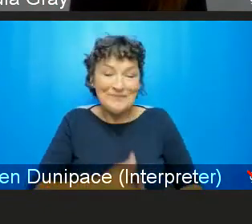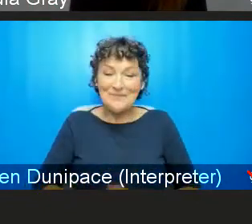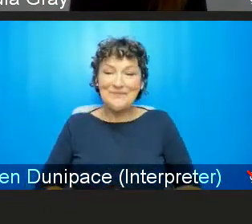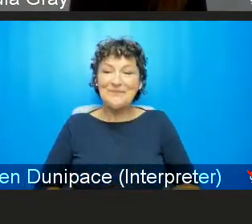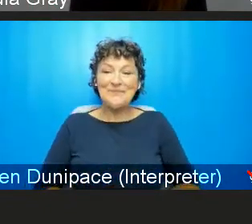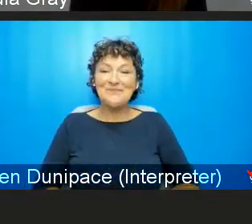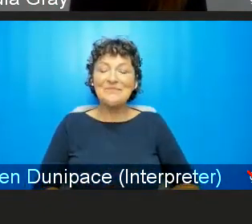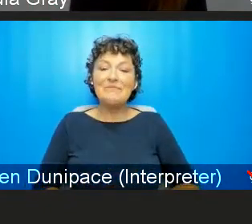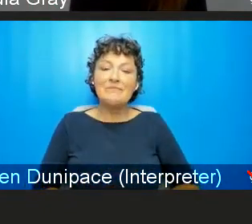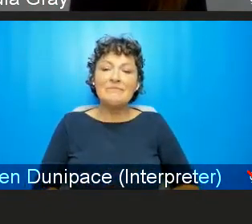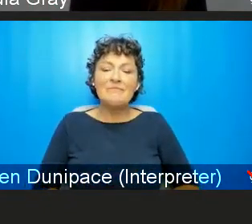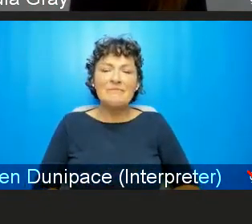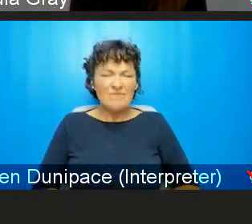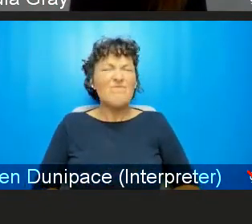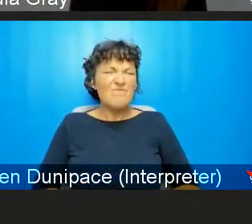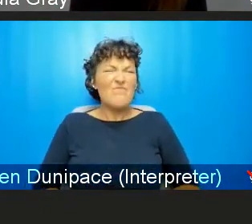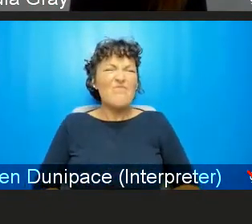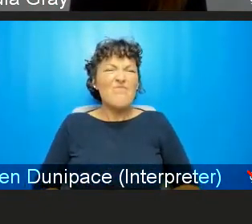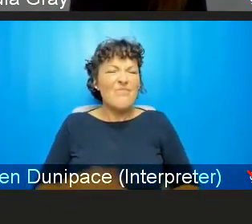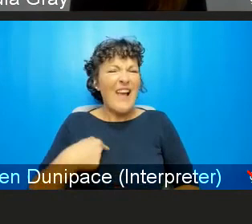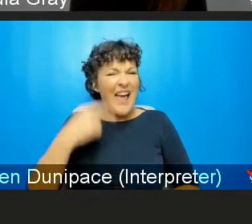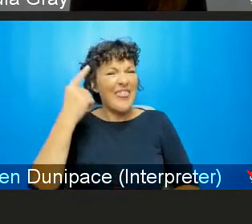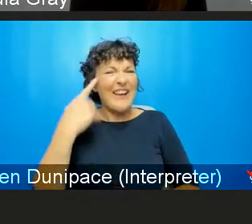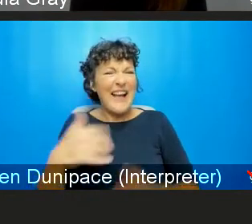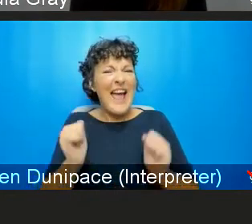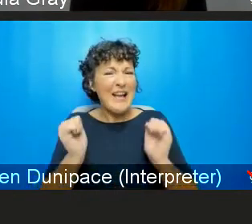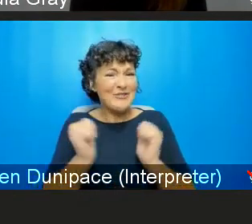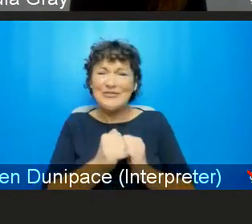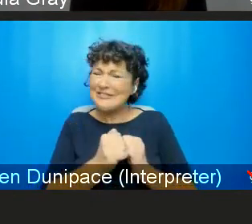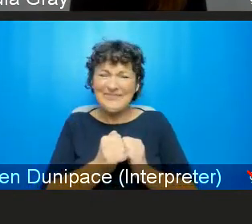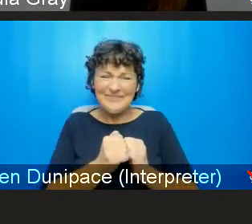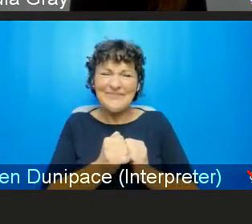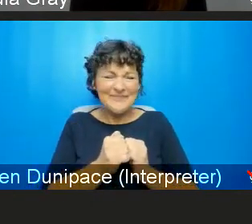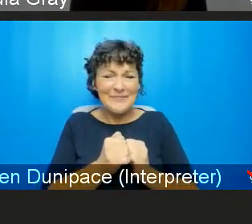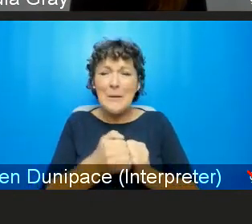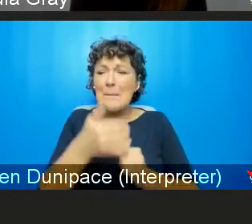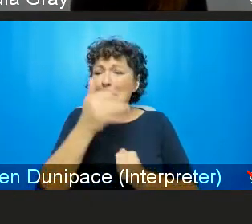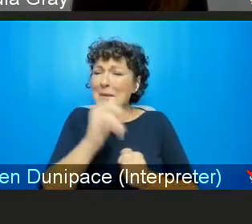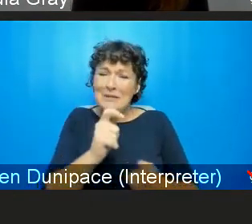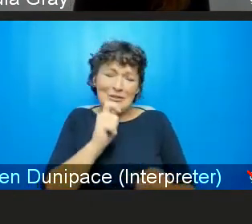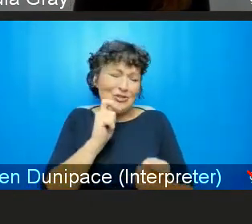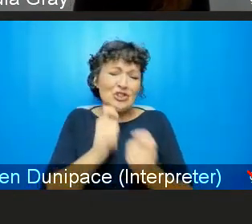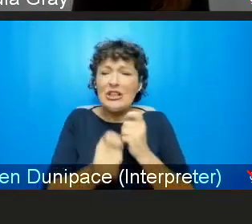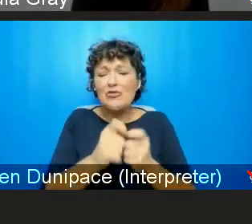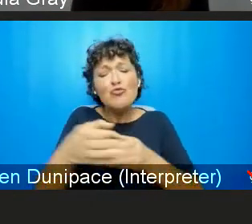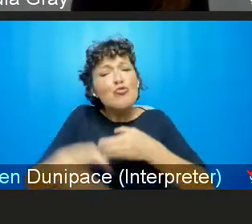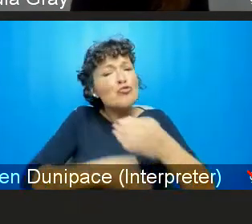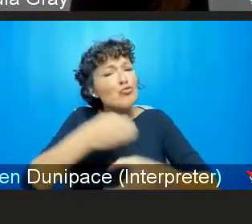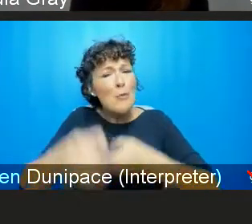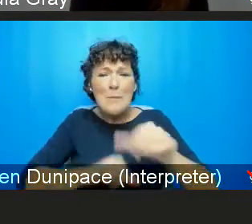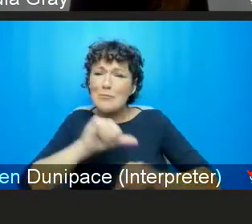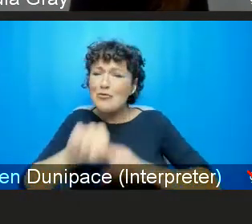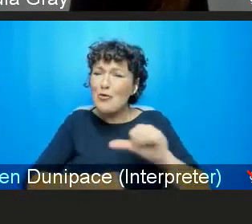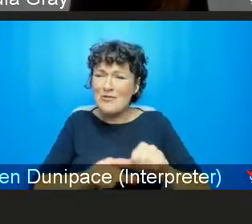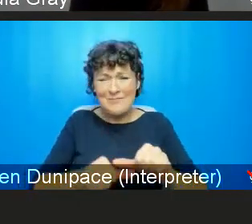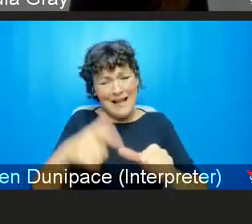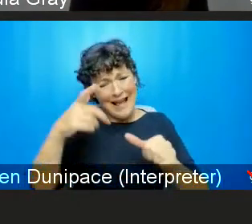Yeah, I think I agree. It's just about, you know, maybe changing the recruitment process, making it more